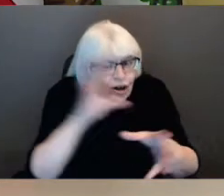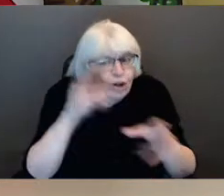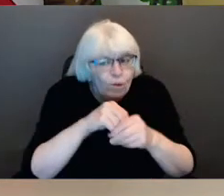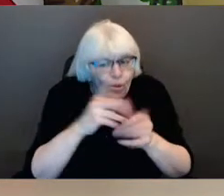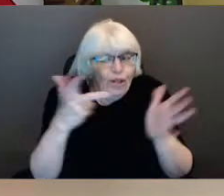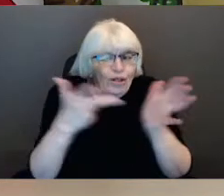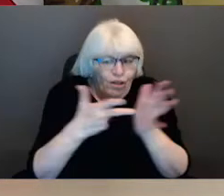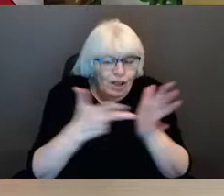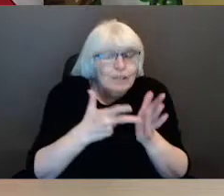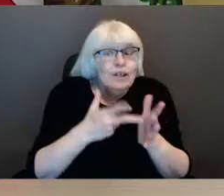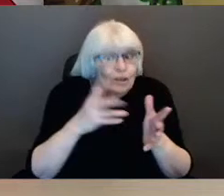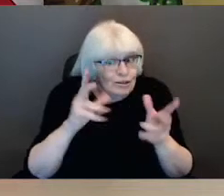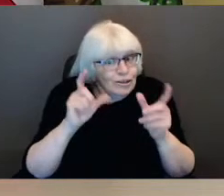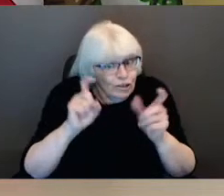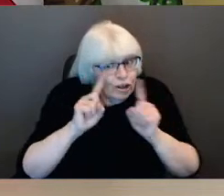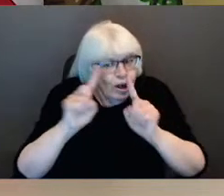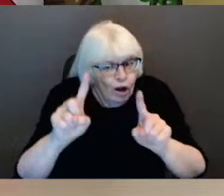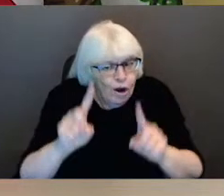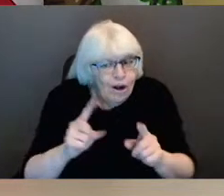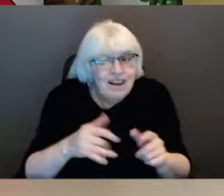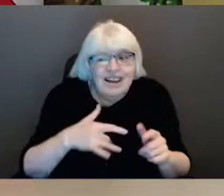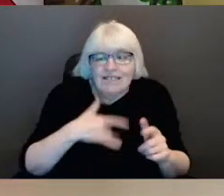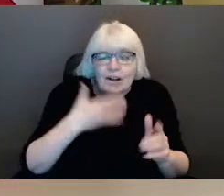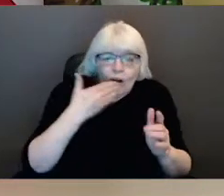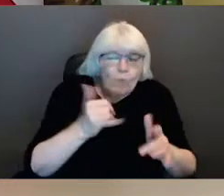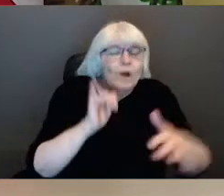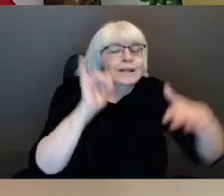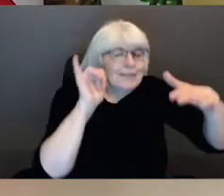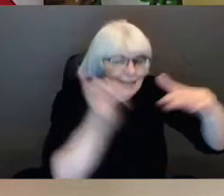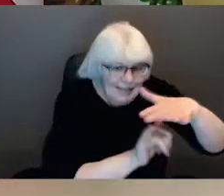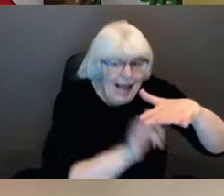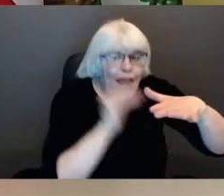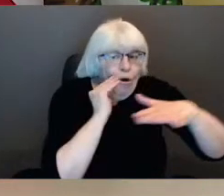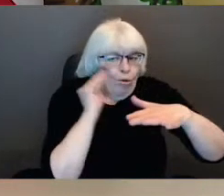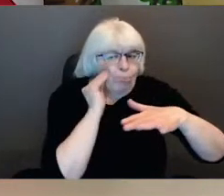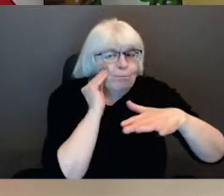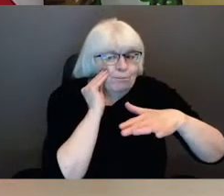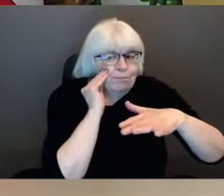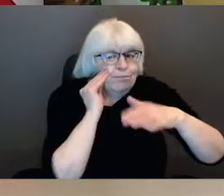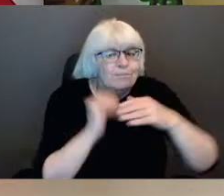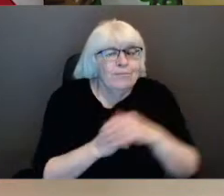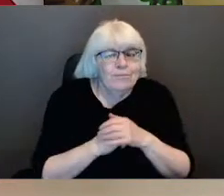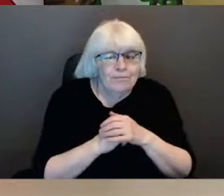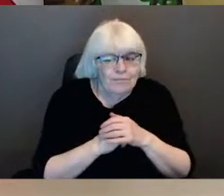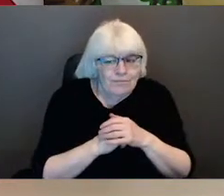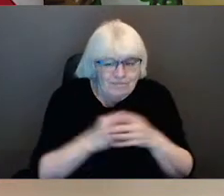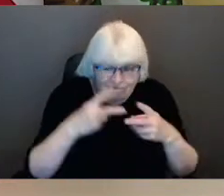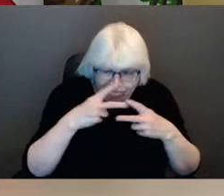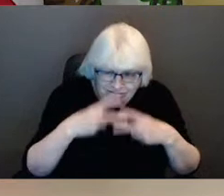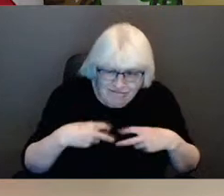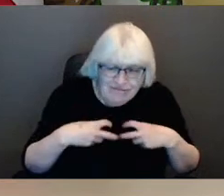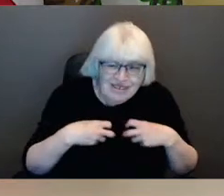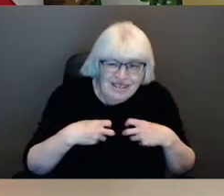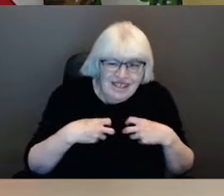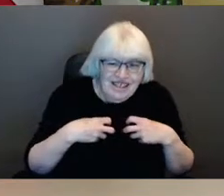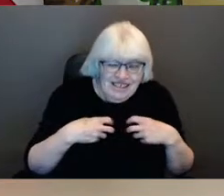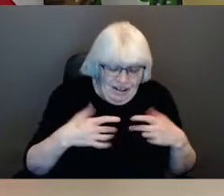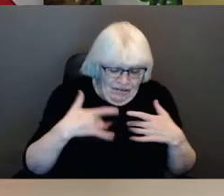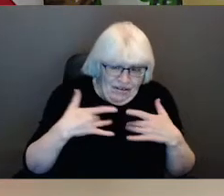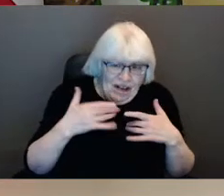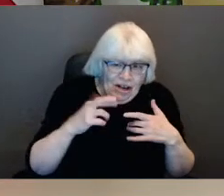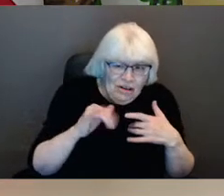stay home when we're not feeling well, to assess our own level of risk and that of others when deciding to attend an event or